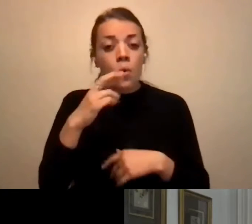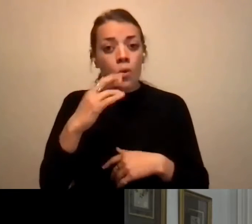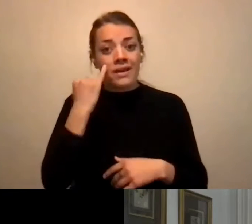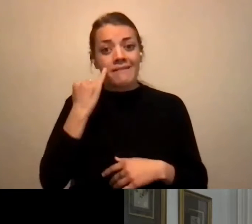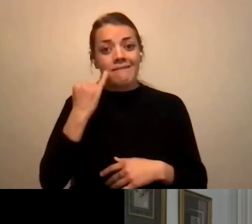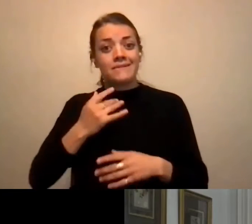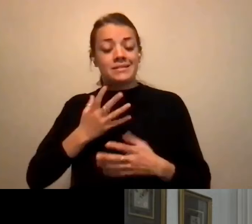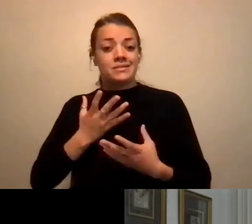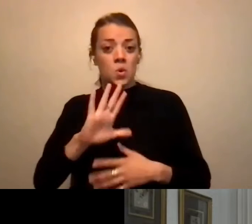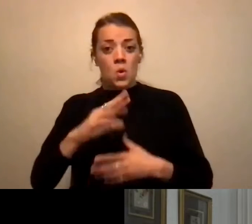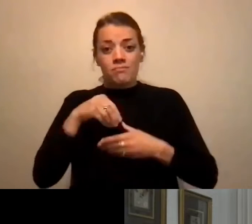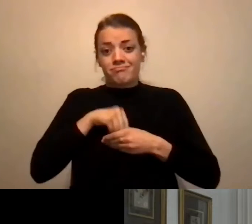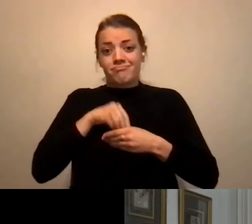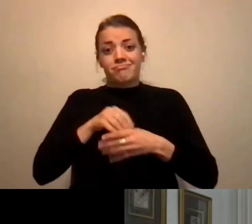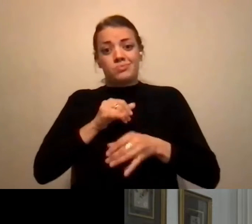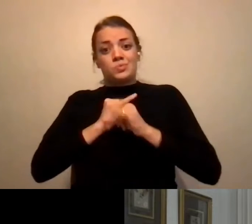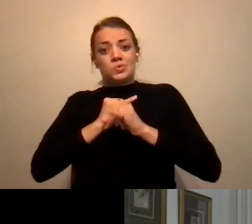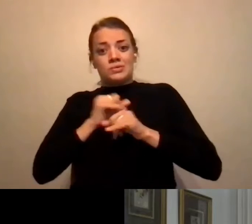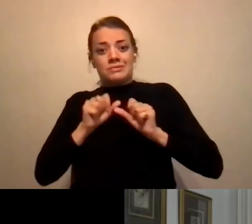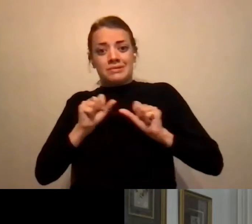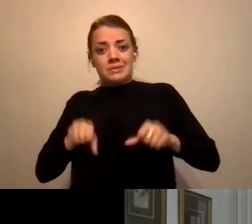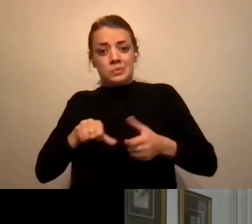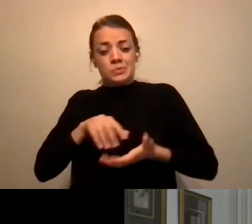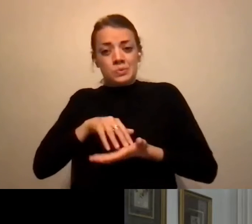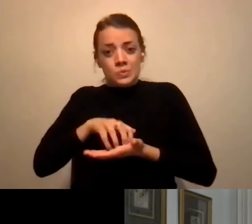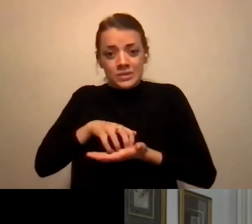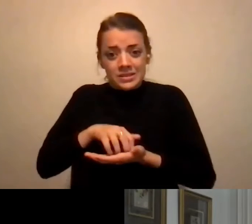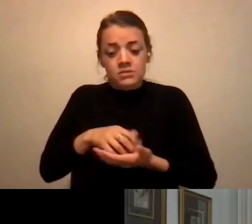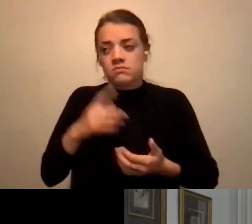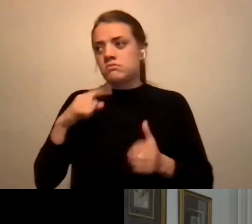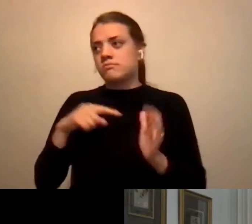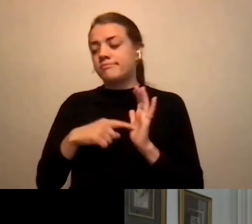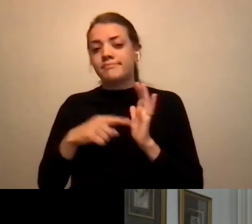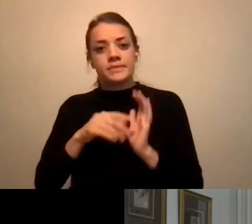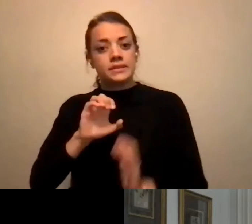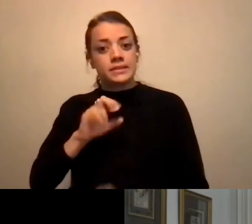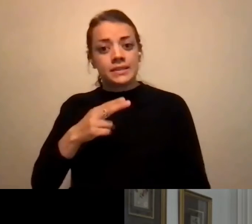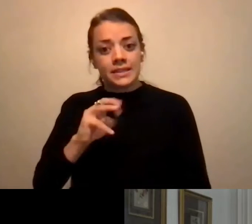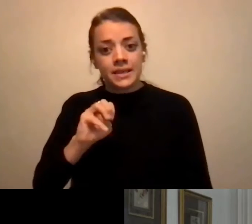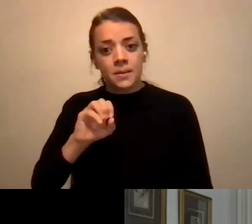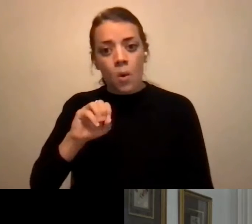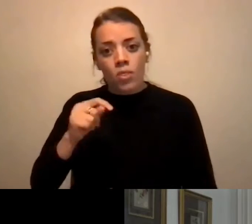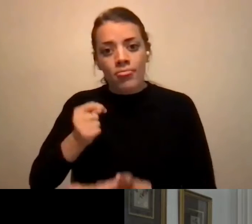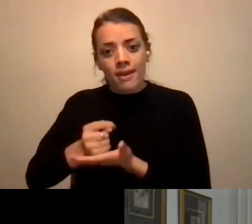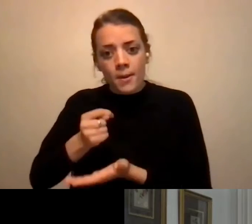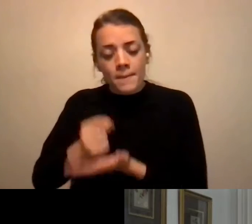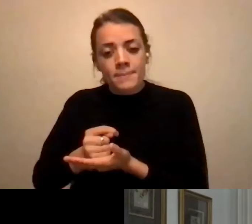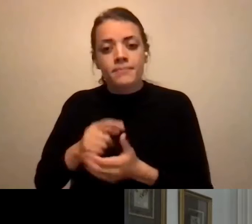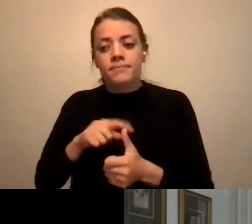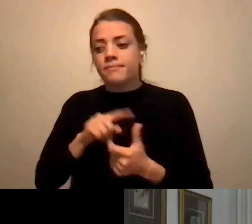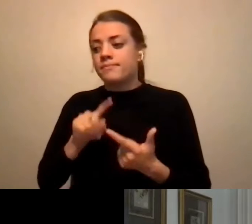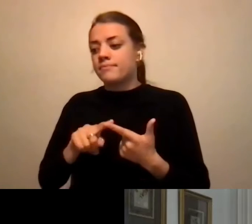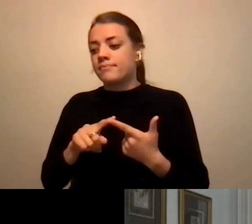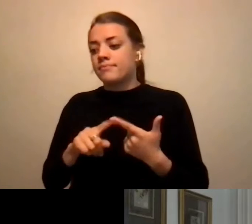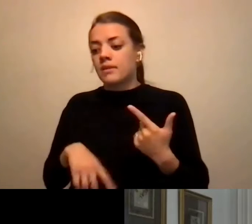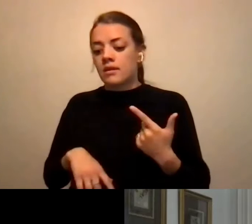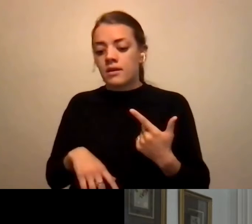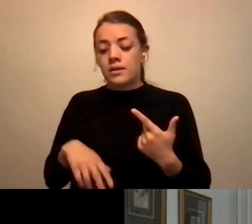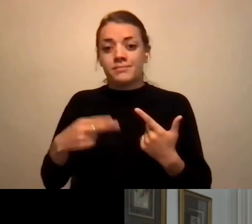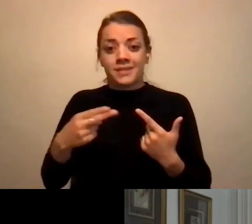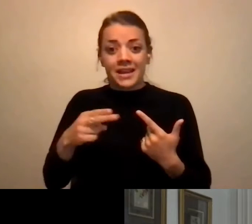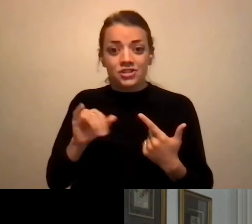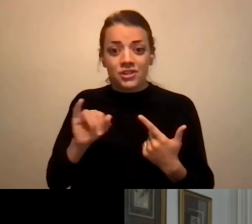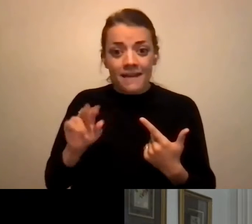like you're on chemotherapy, or you're a transplant patient, or you have poorly controlled HIV with a really low